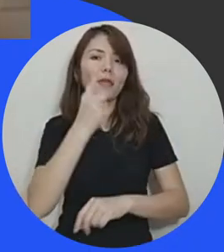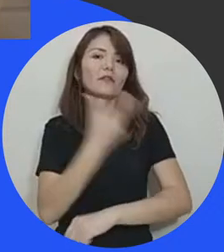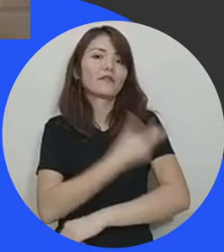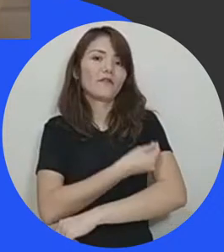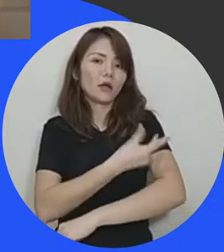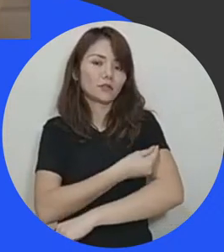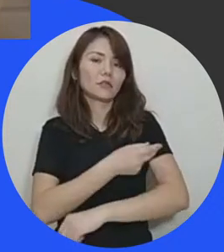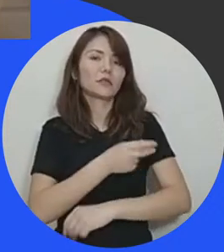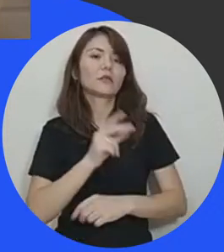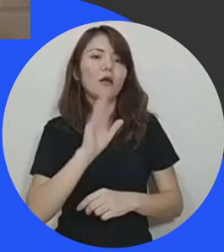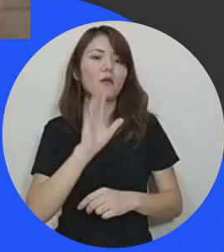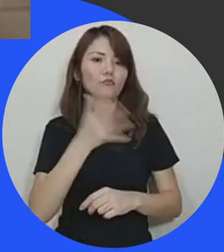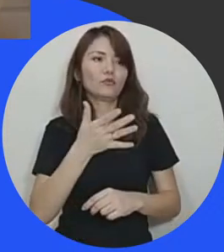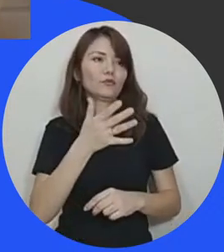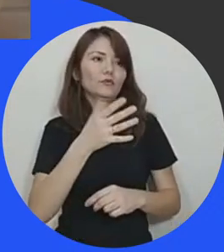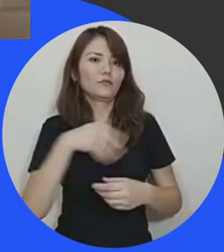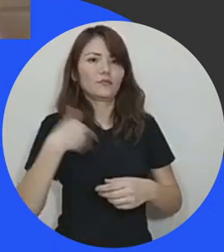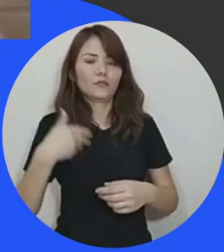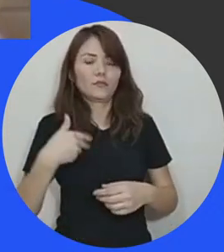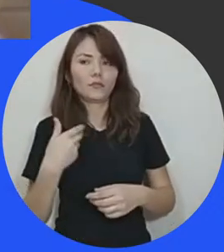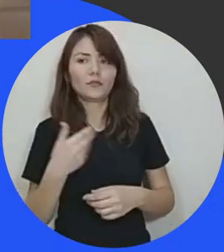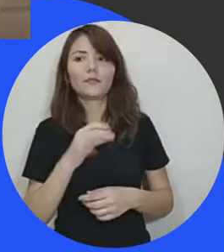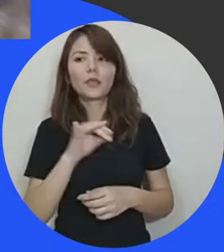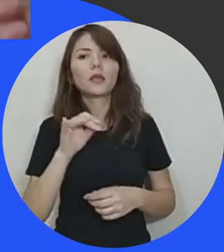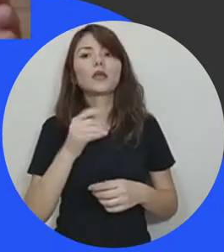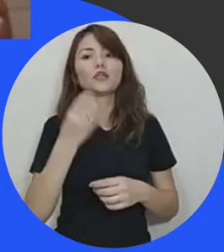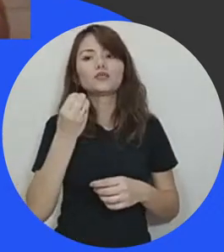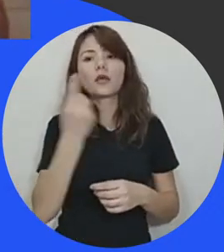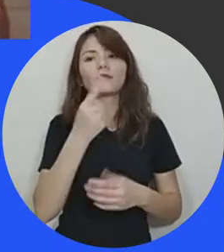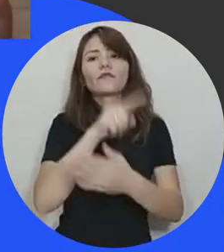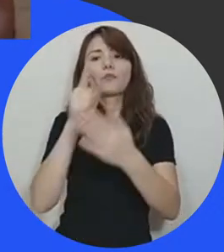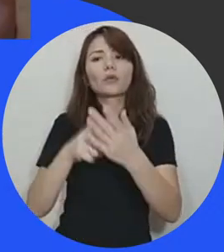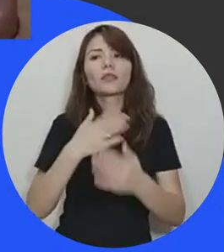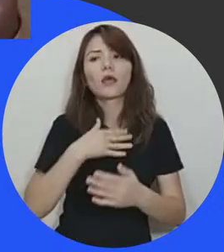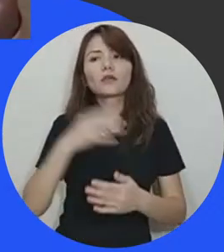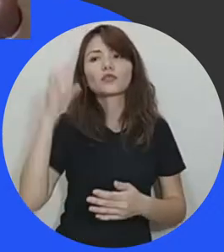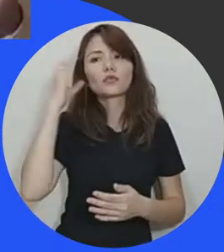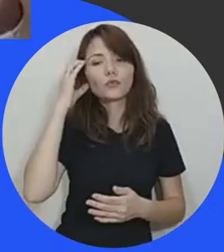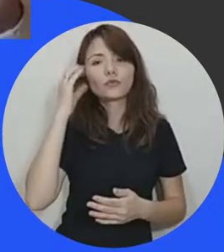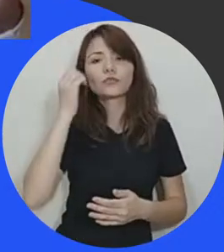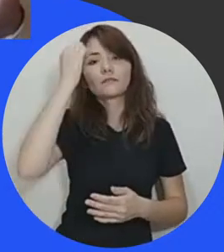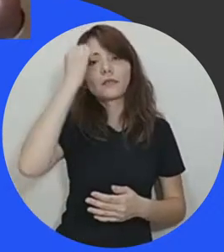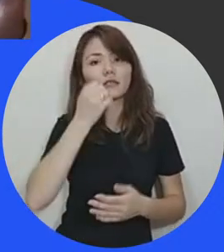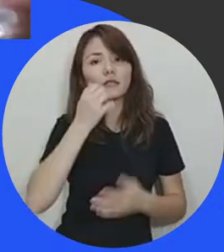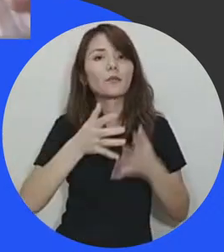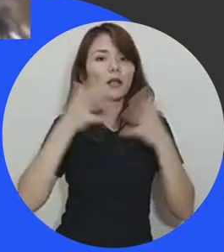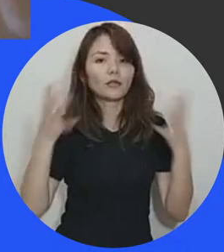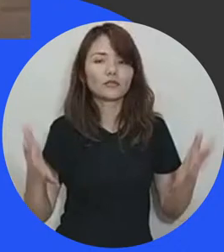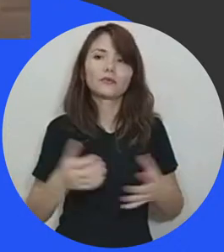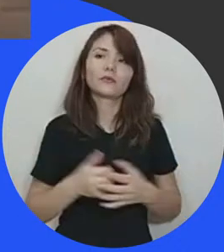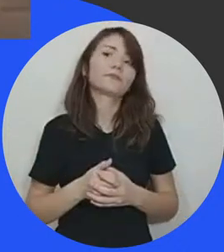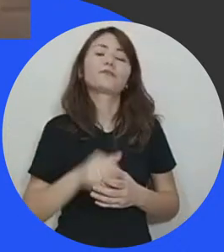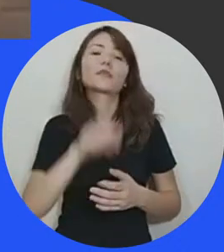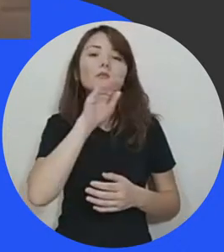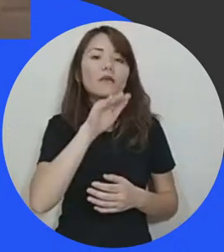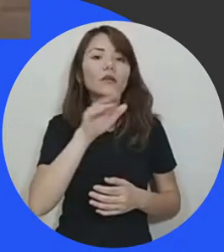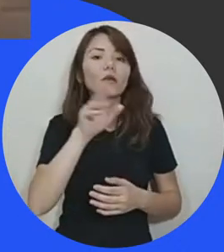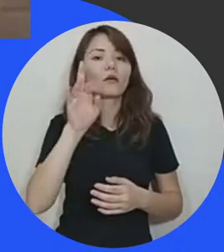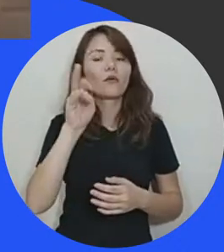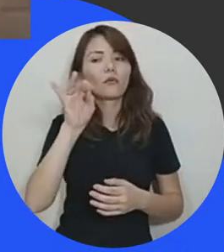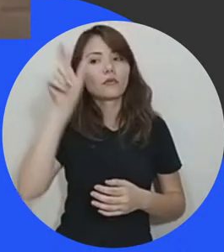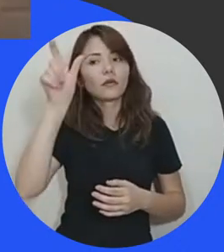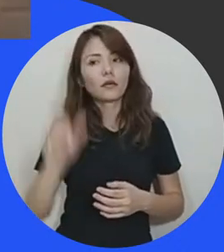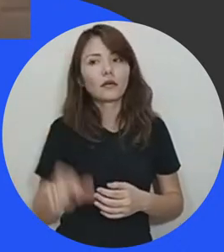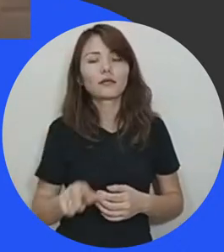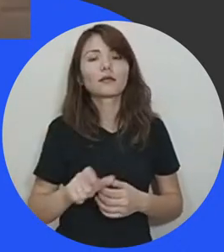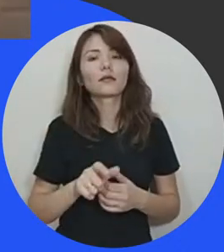viewers. I'll read it out loud. Thank you so much, Professor Connor. I would like to ask